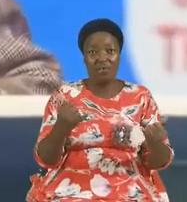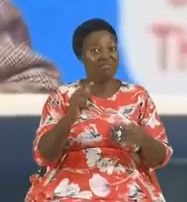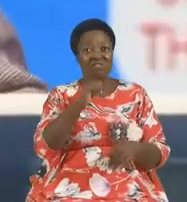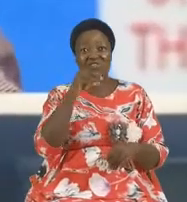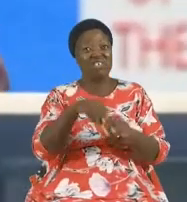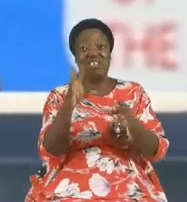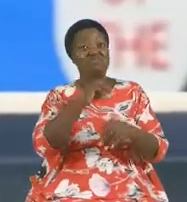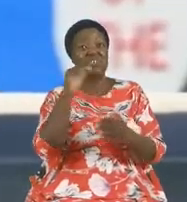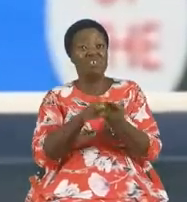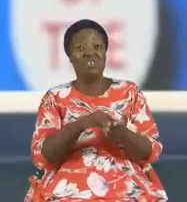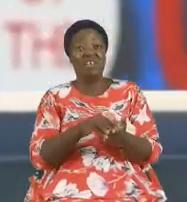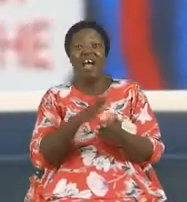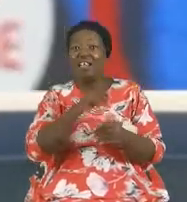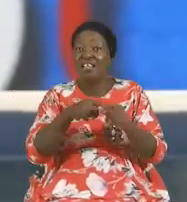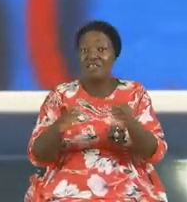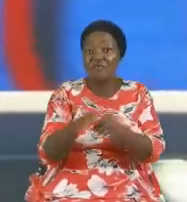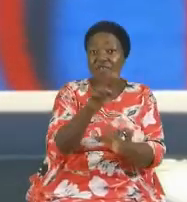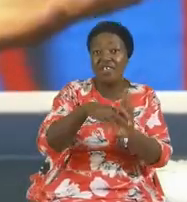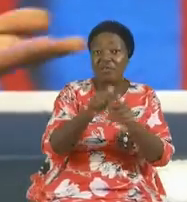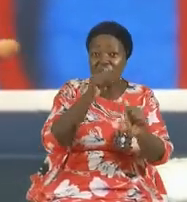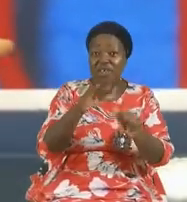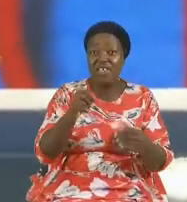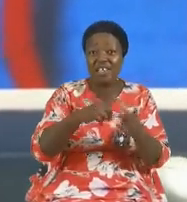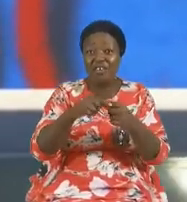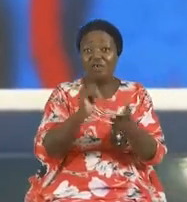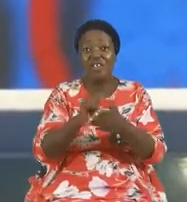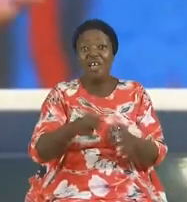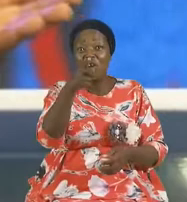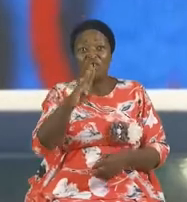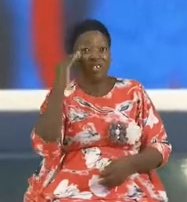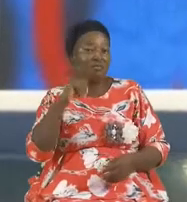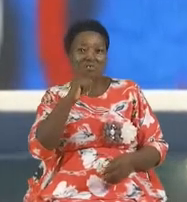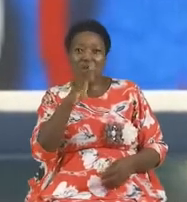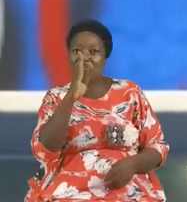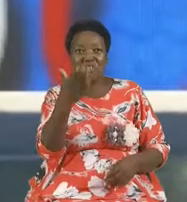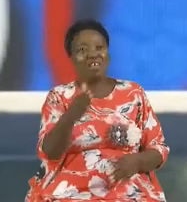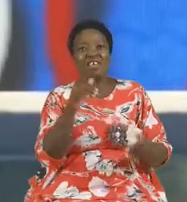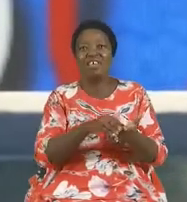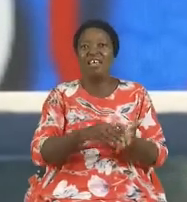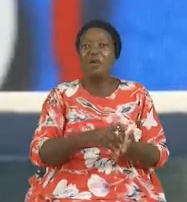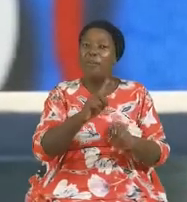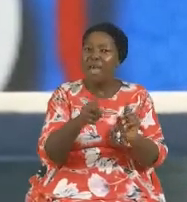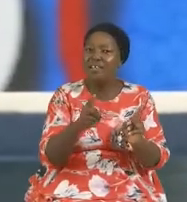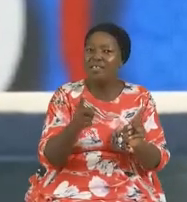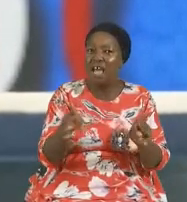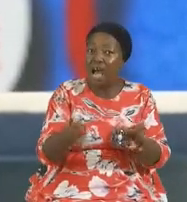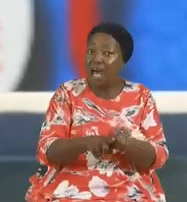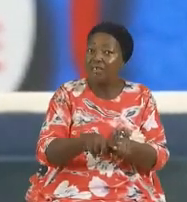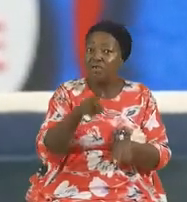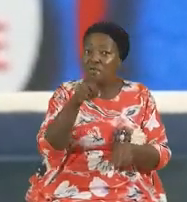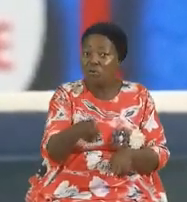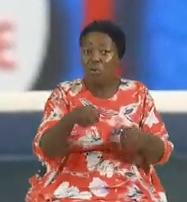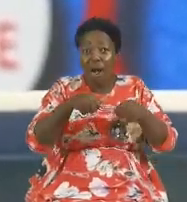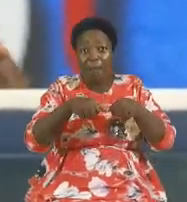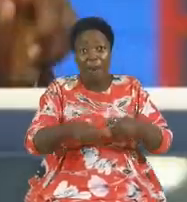crawl out, you are no more in him, and the fullness of the blessing of the Godhead will